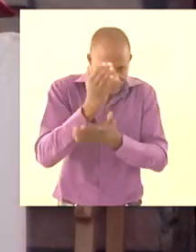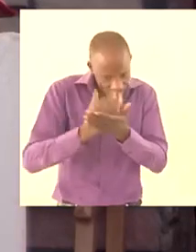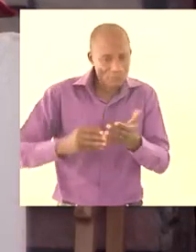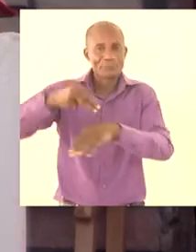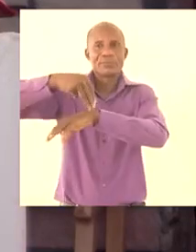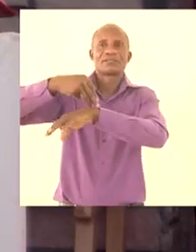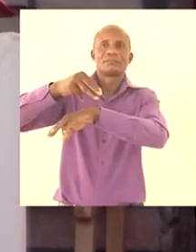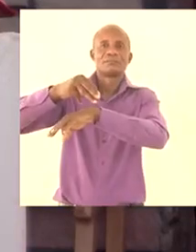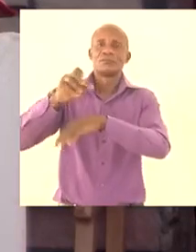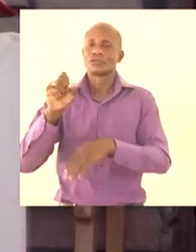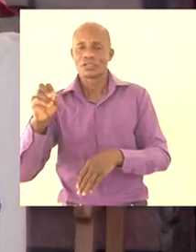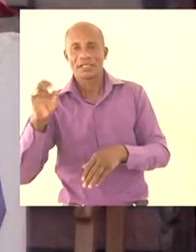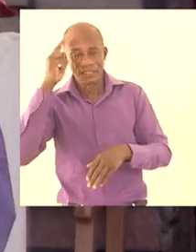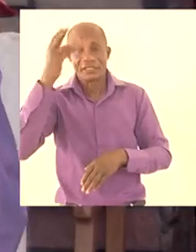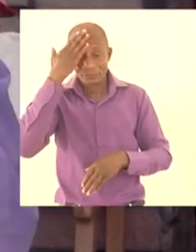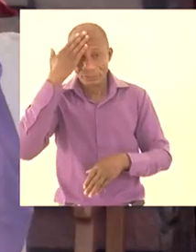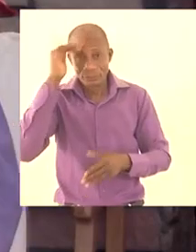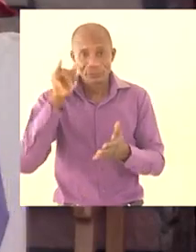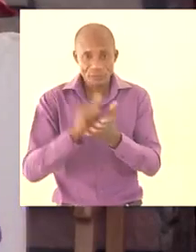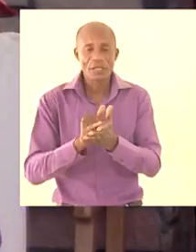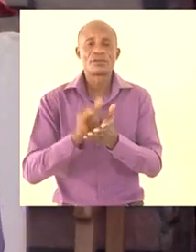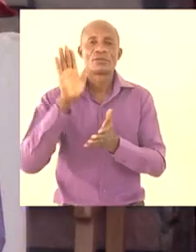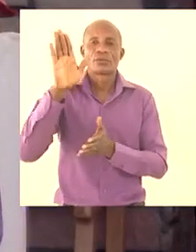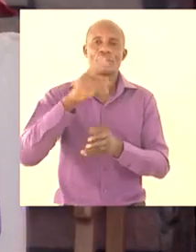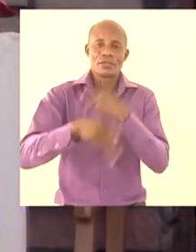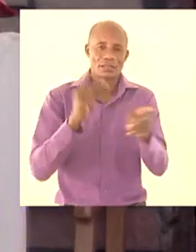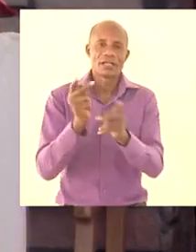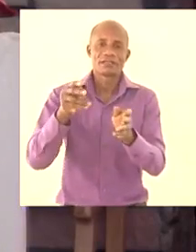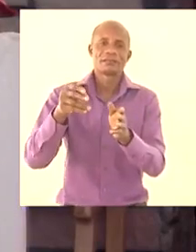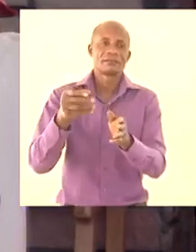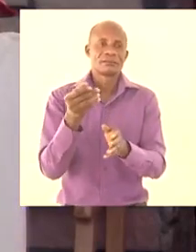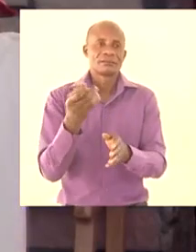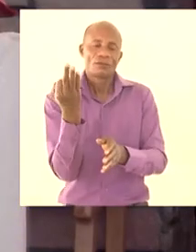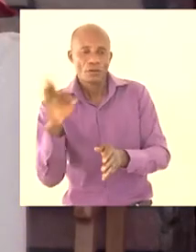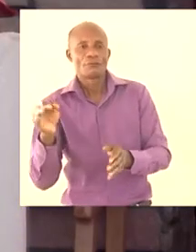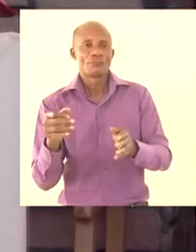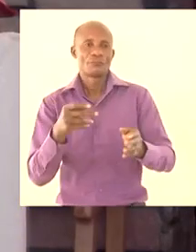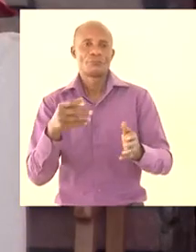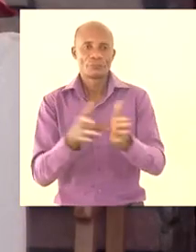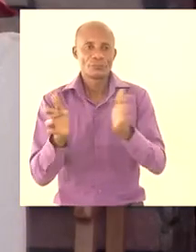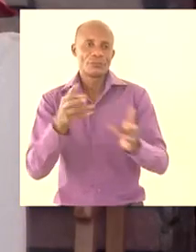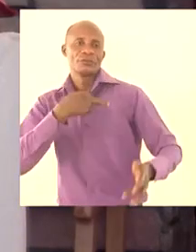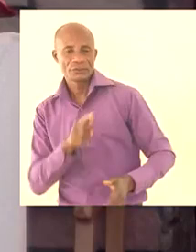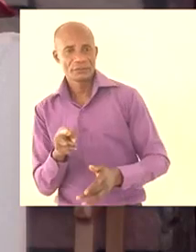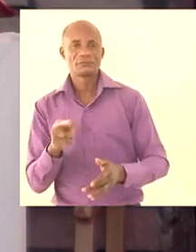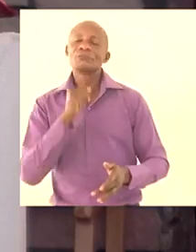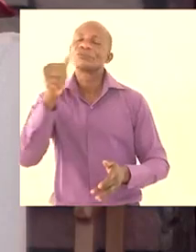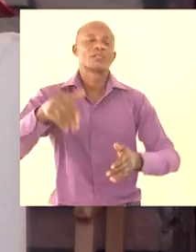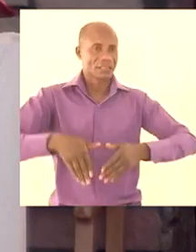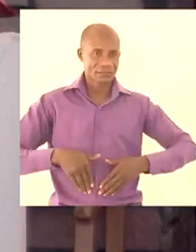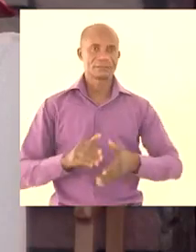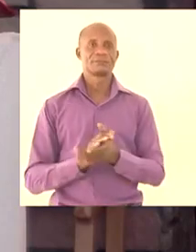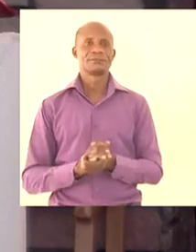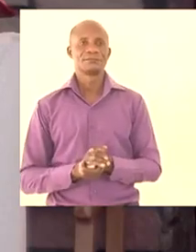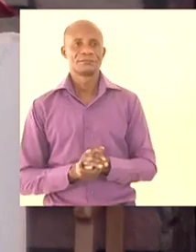message? He can be reached. So that he knows that your own kind of Christianity does not accept that kind of nonsense talk. Okay, Father, I'll do that